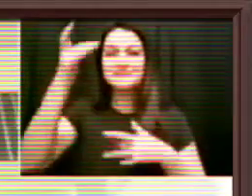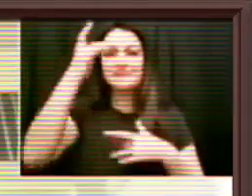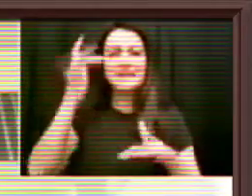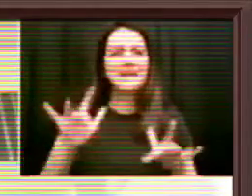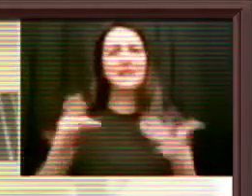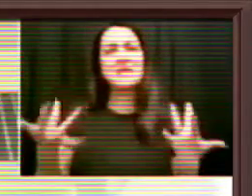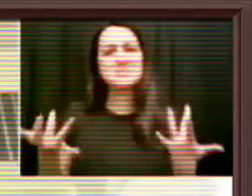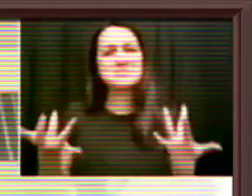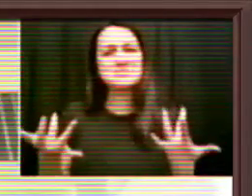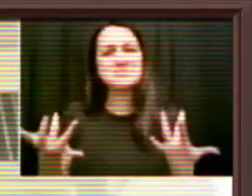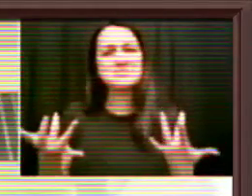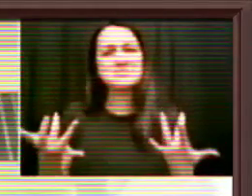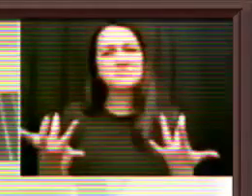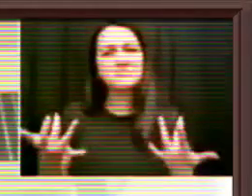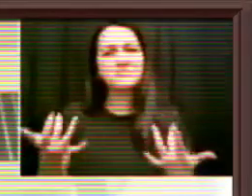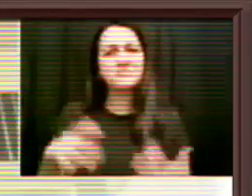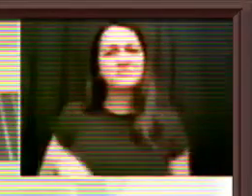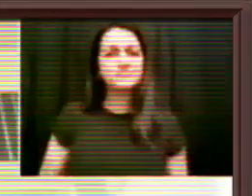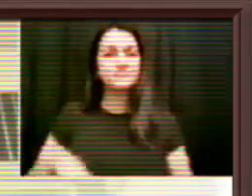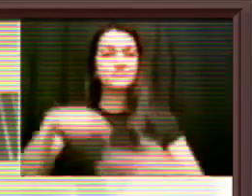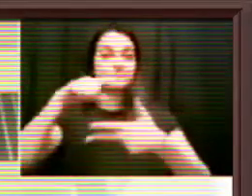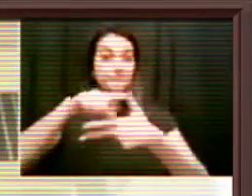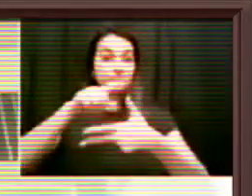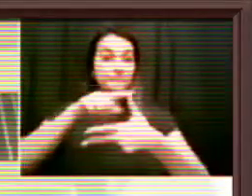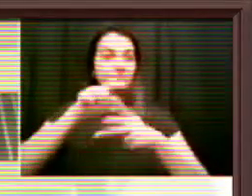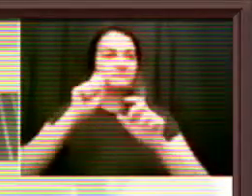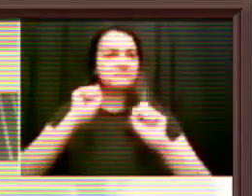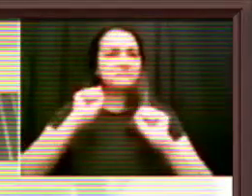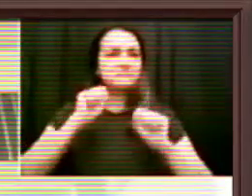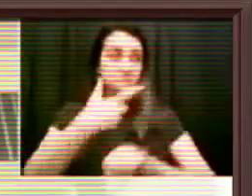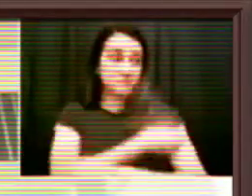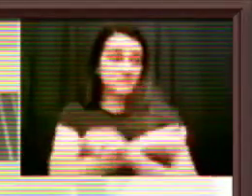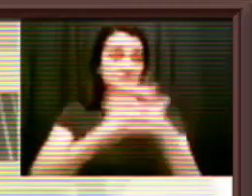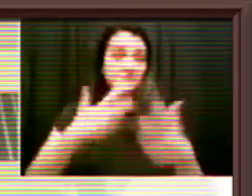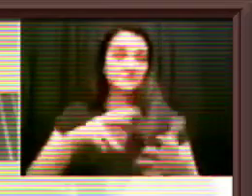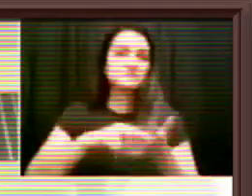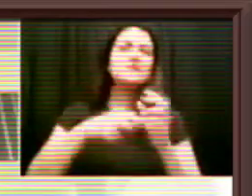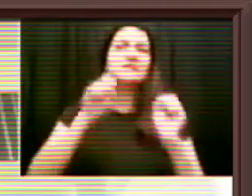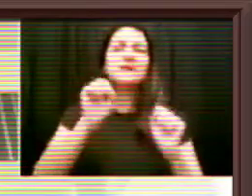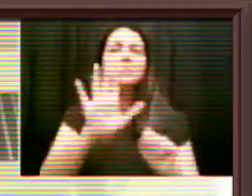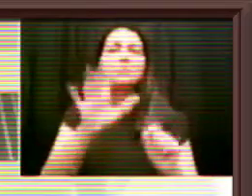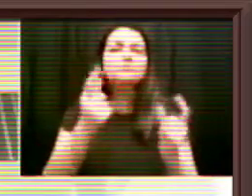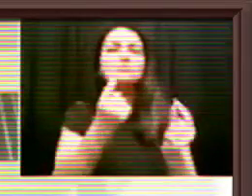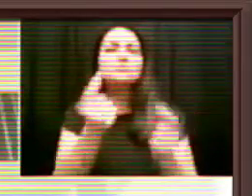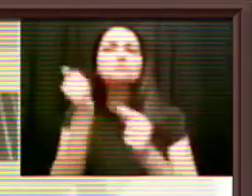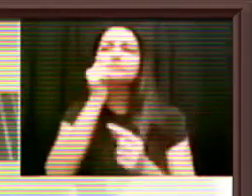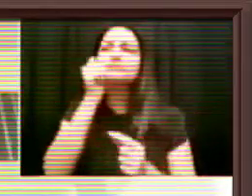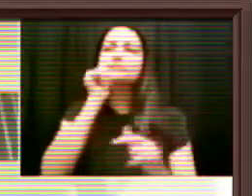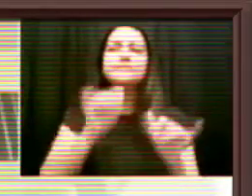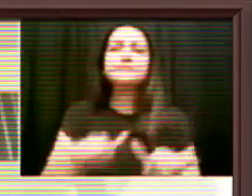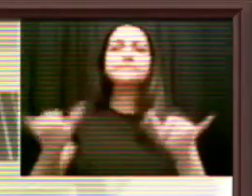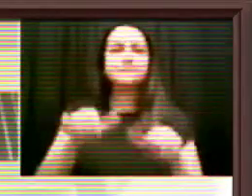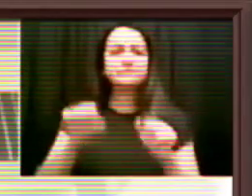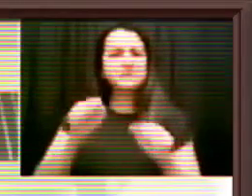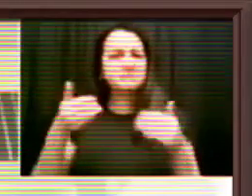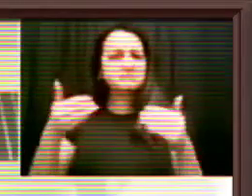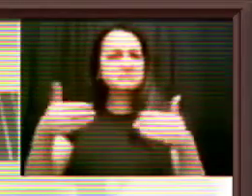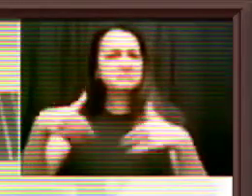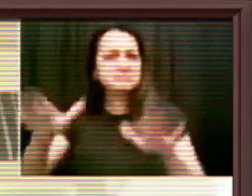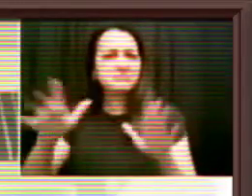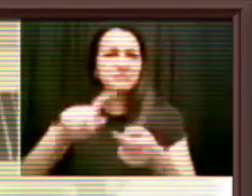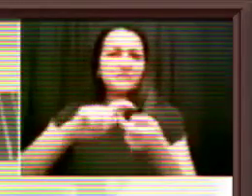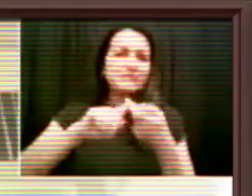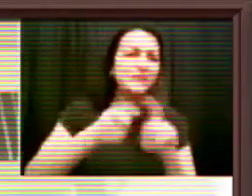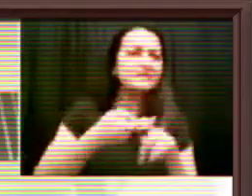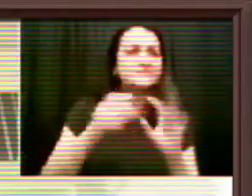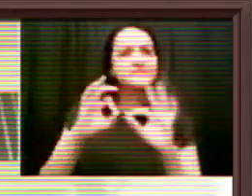you. What makes, you see all this tyranny in other countries, what makes the USA and its leaders any